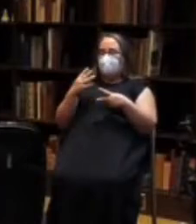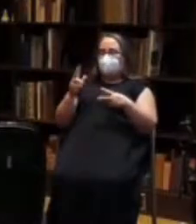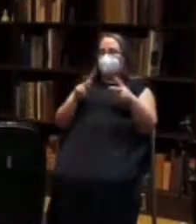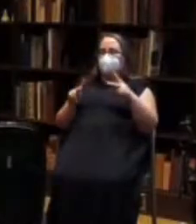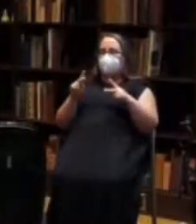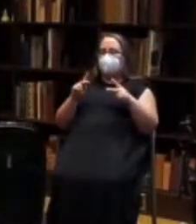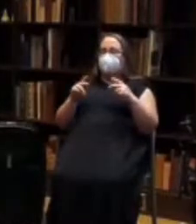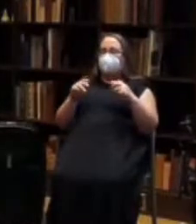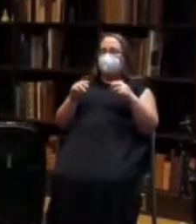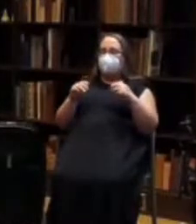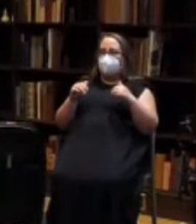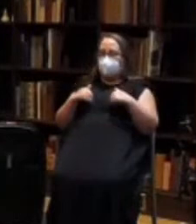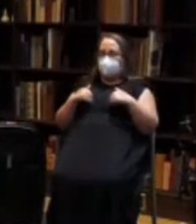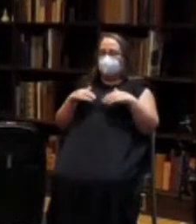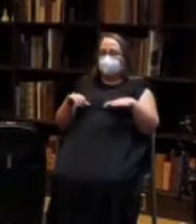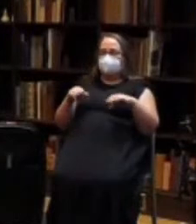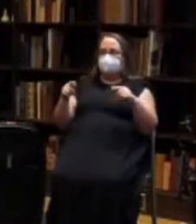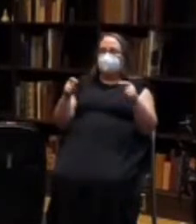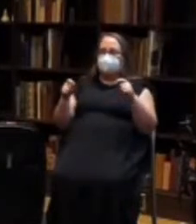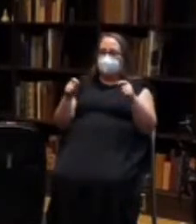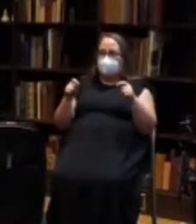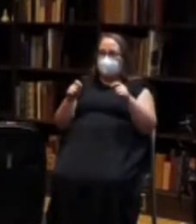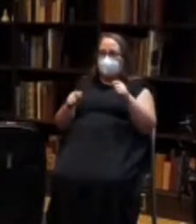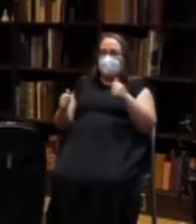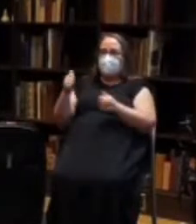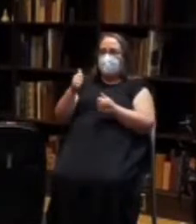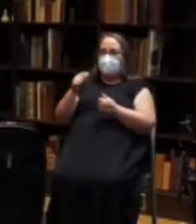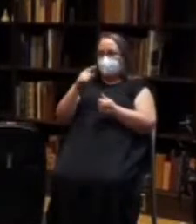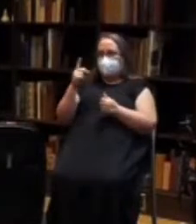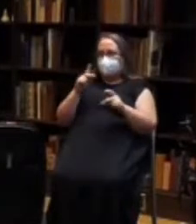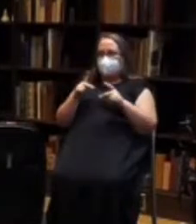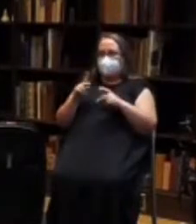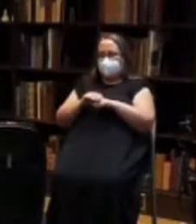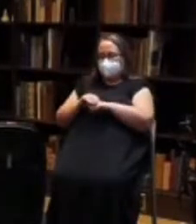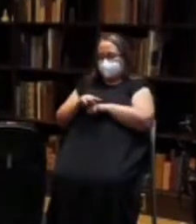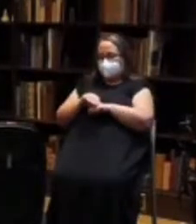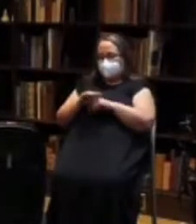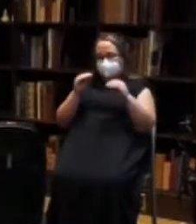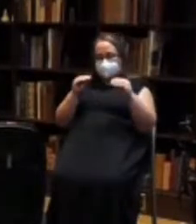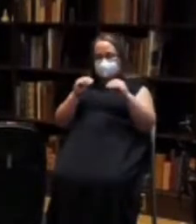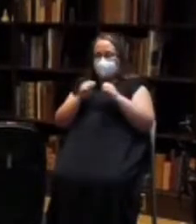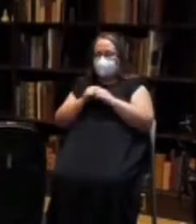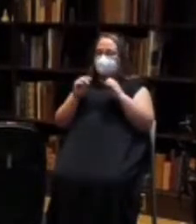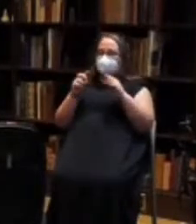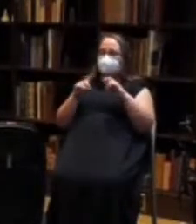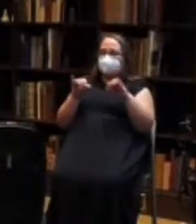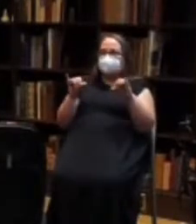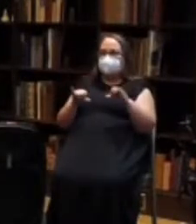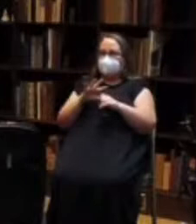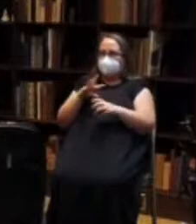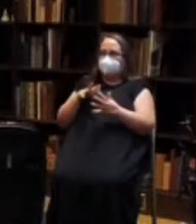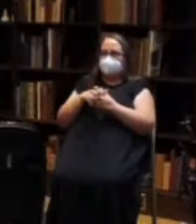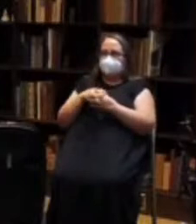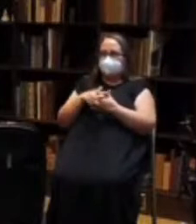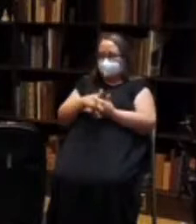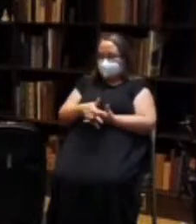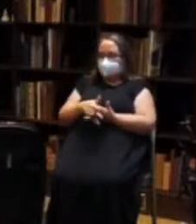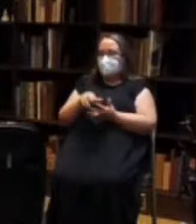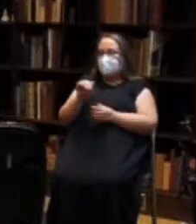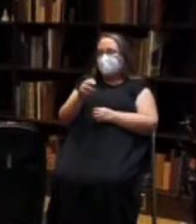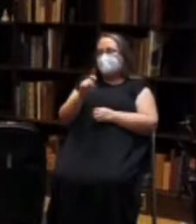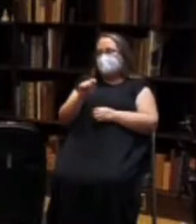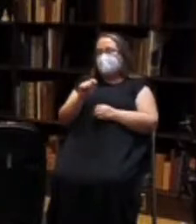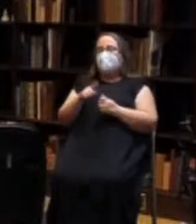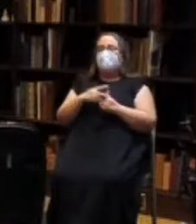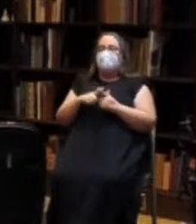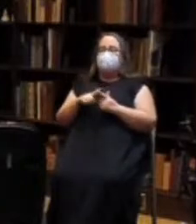people had exerted control over Black people, had shaped their consciousness through educational systems that were racist. So on